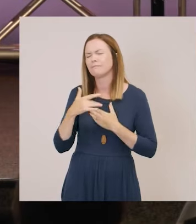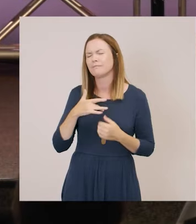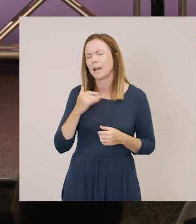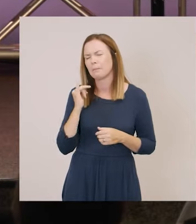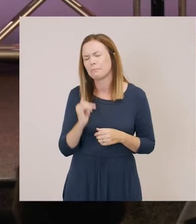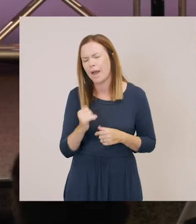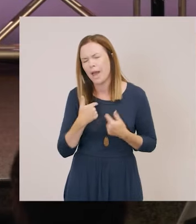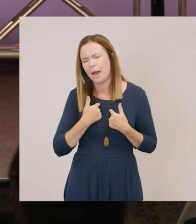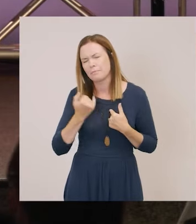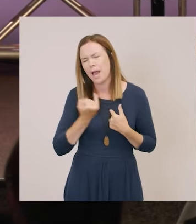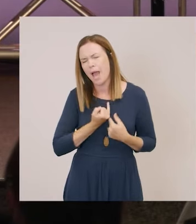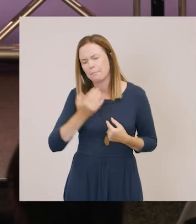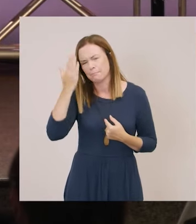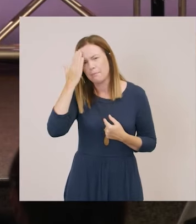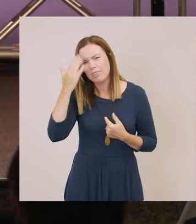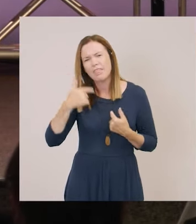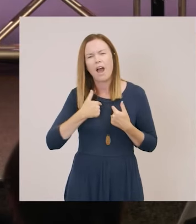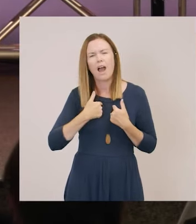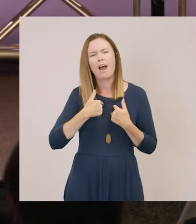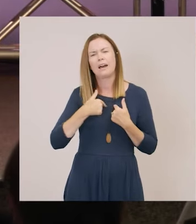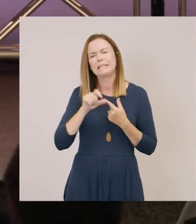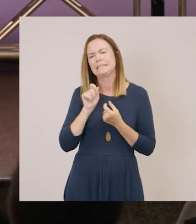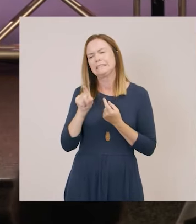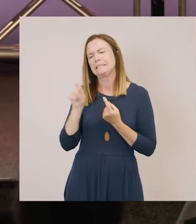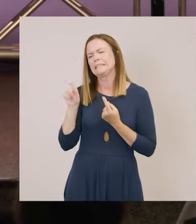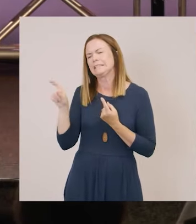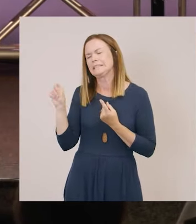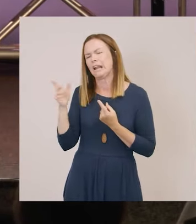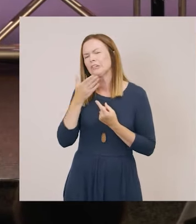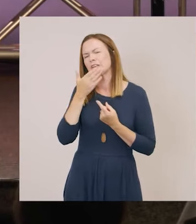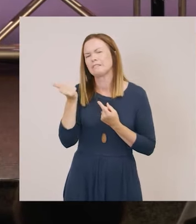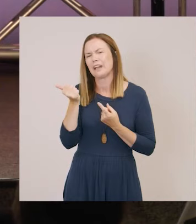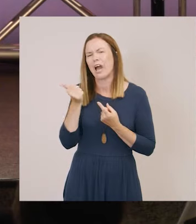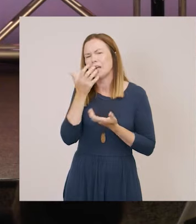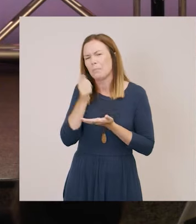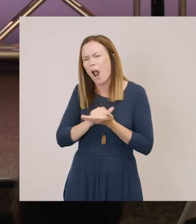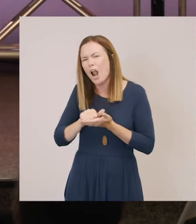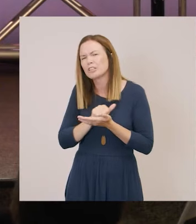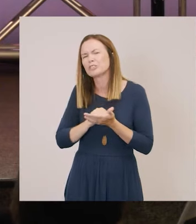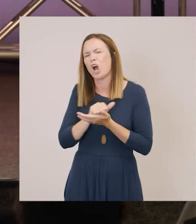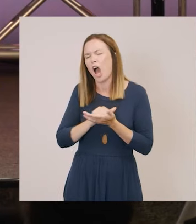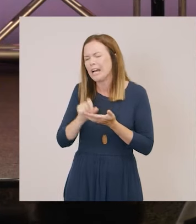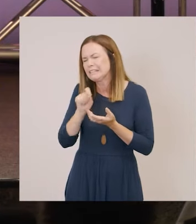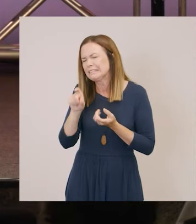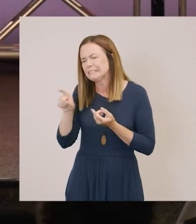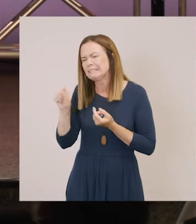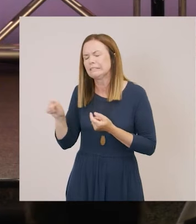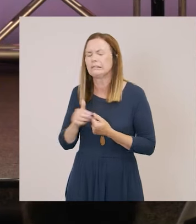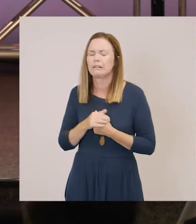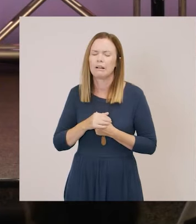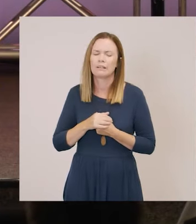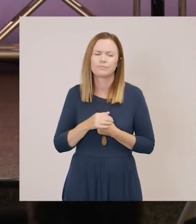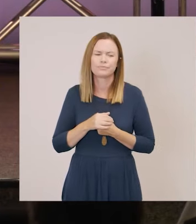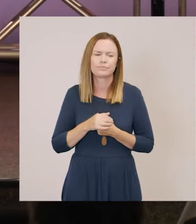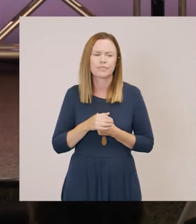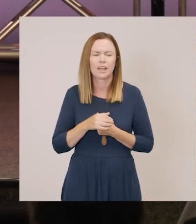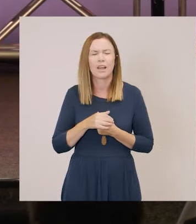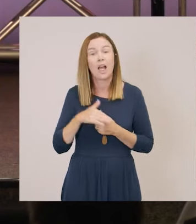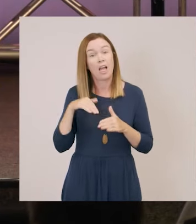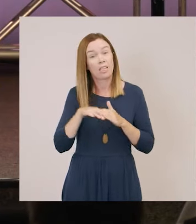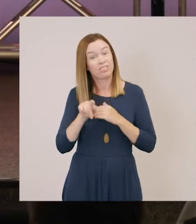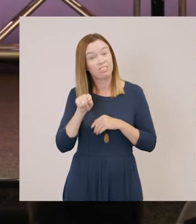mom. I'm so sorry. Send lots of happy texts and apologizing. But you know, in that moment, what